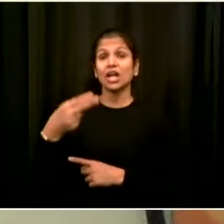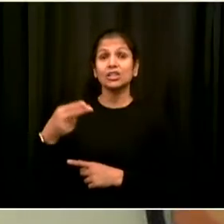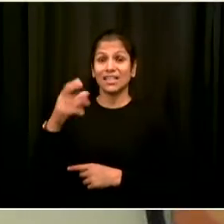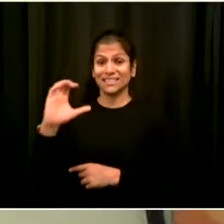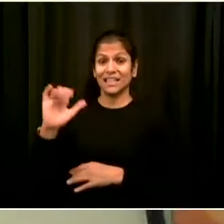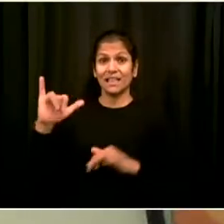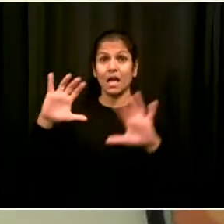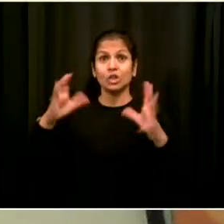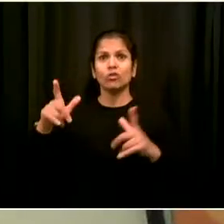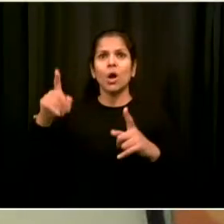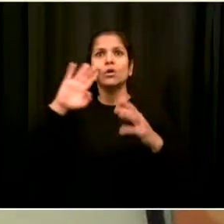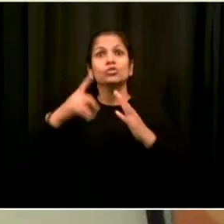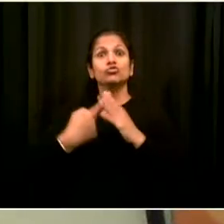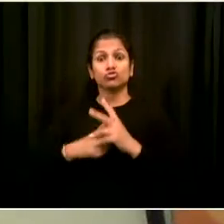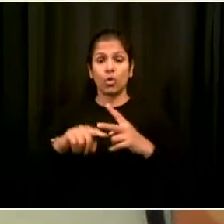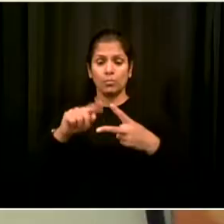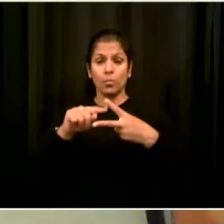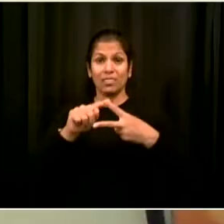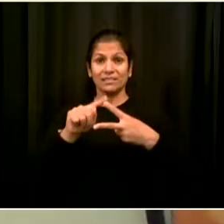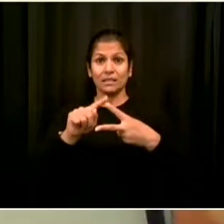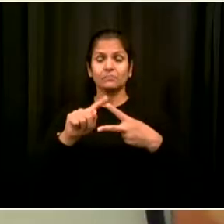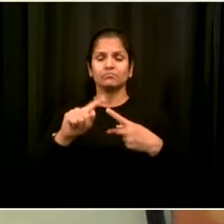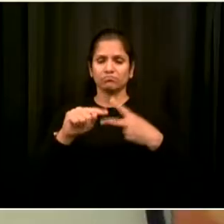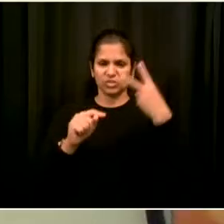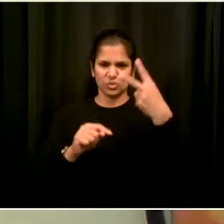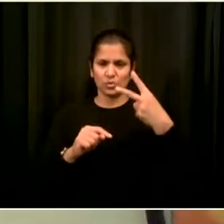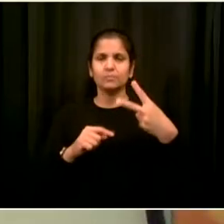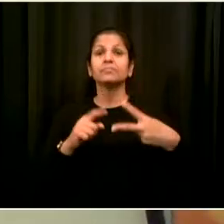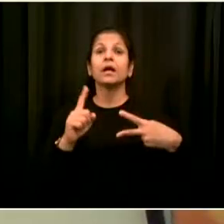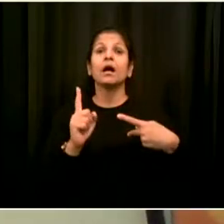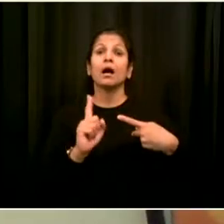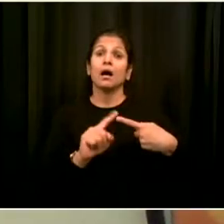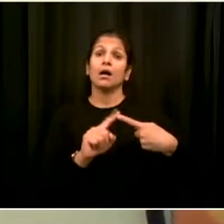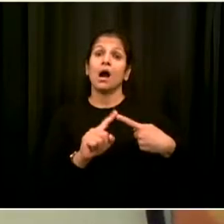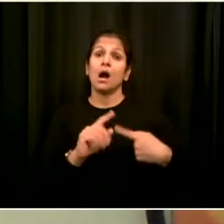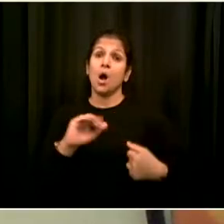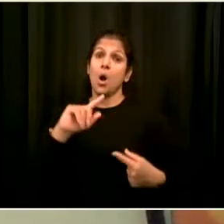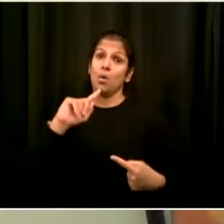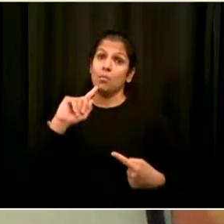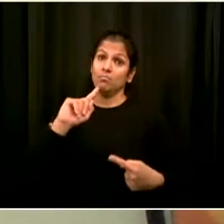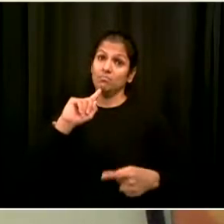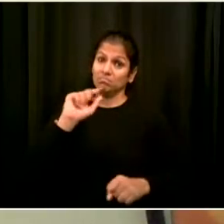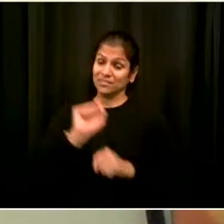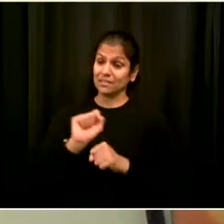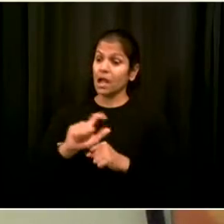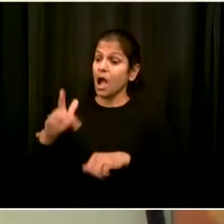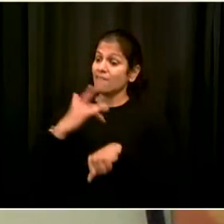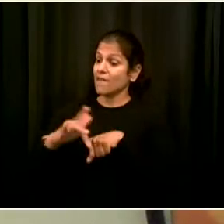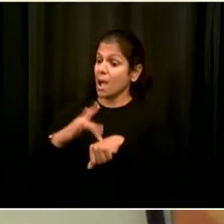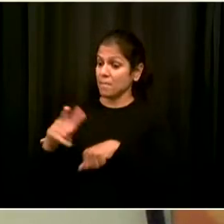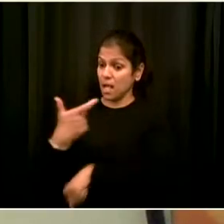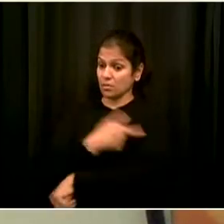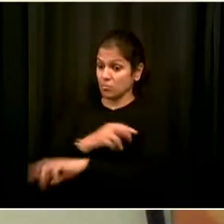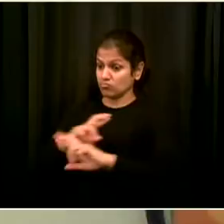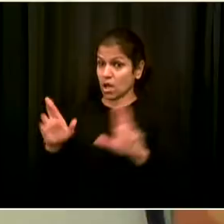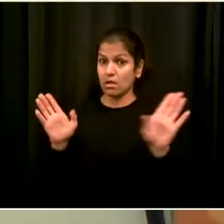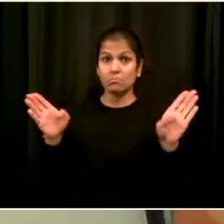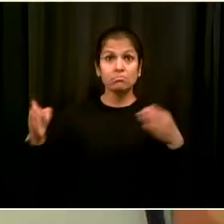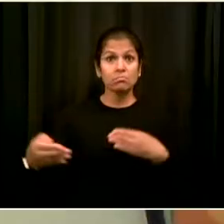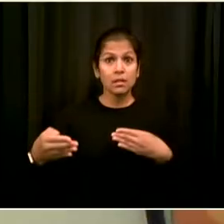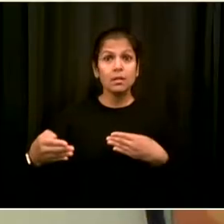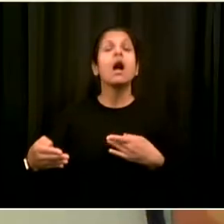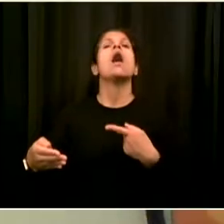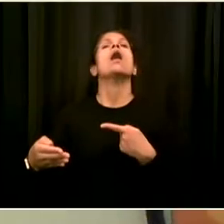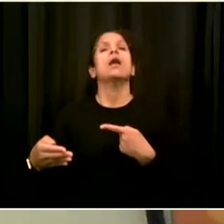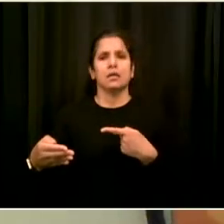we will be providing it to those people at highest risk in the hospital. So people who are intubating